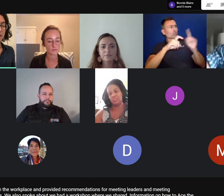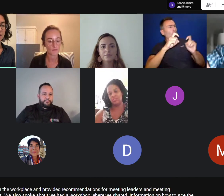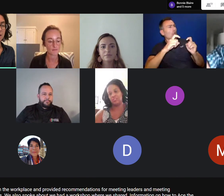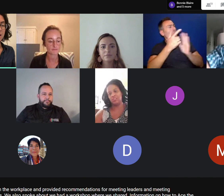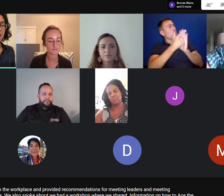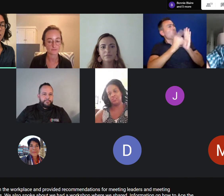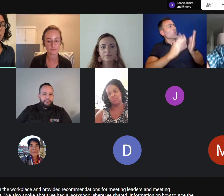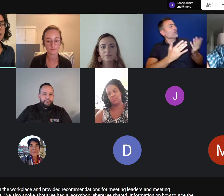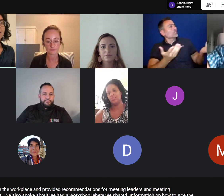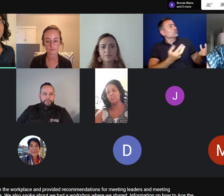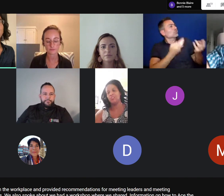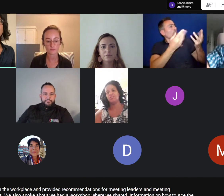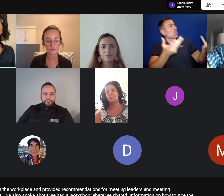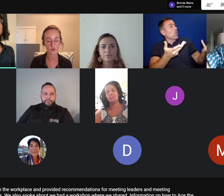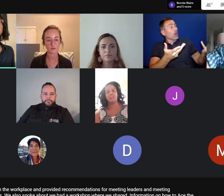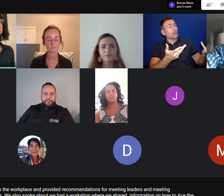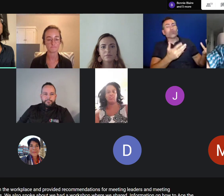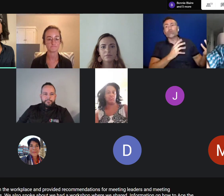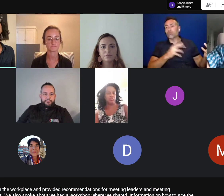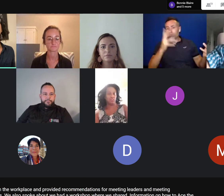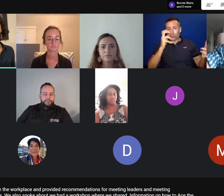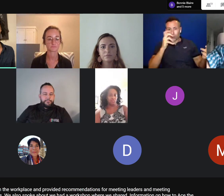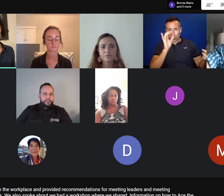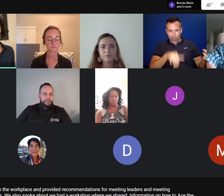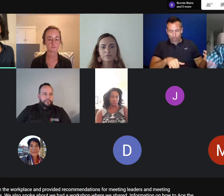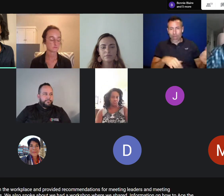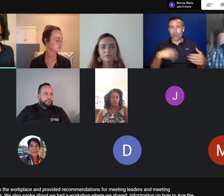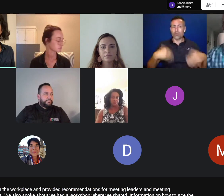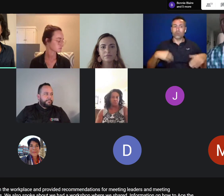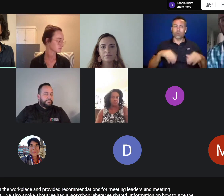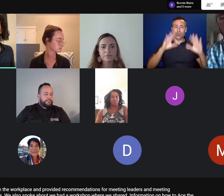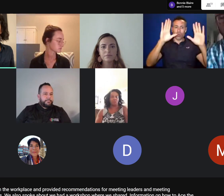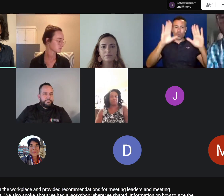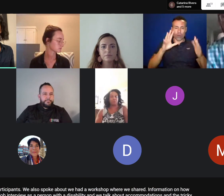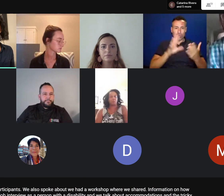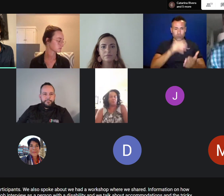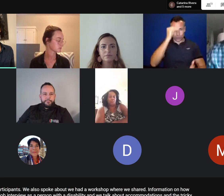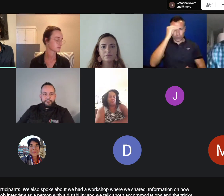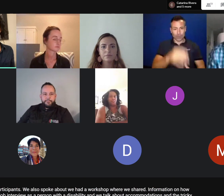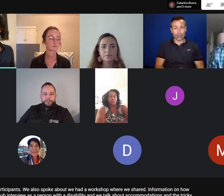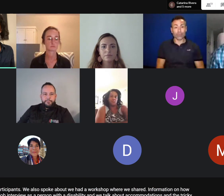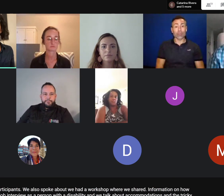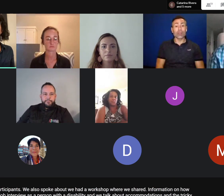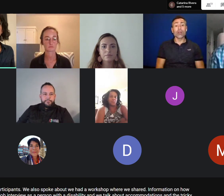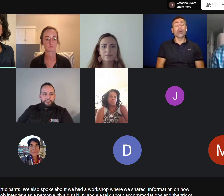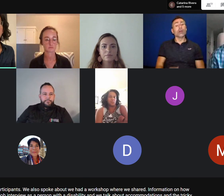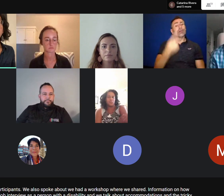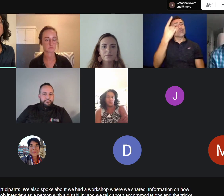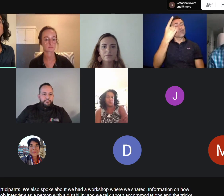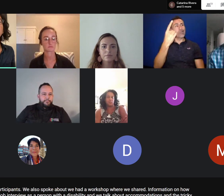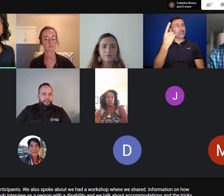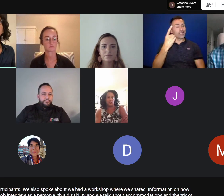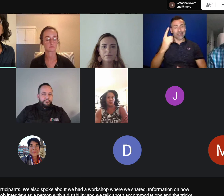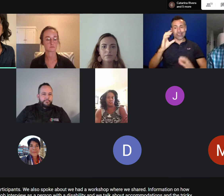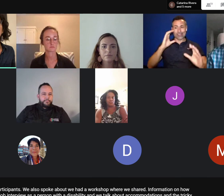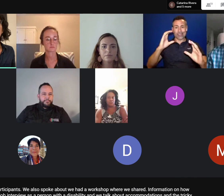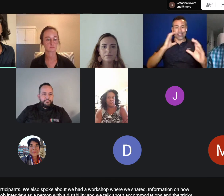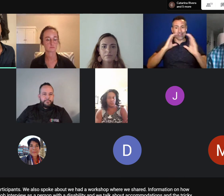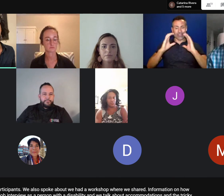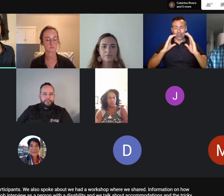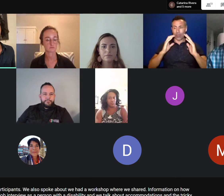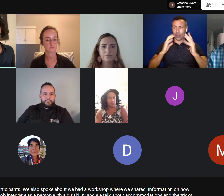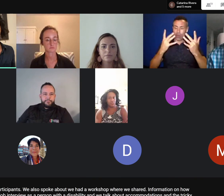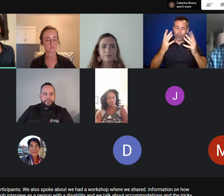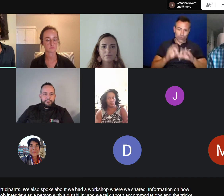that topic. One other really wonderful conversation we had was about the cost of disabilities, both mental